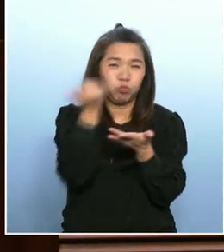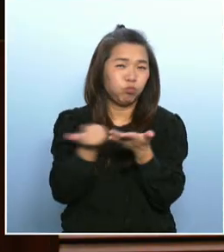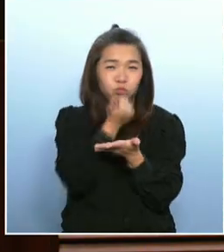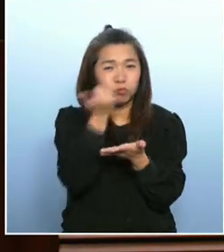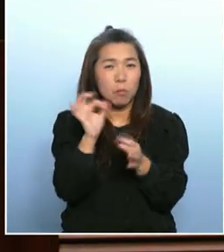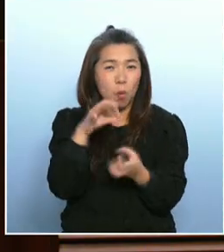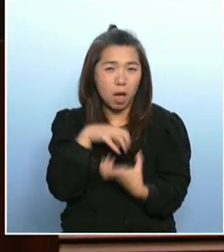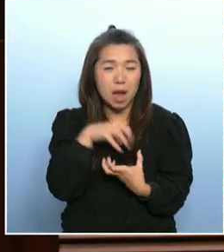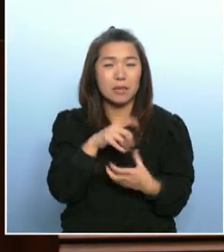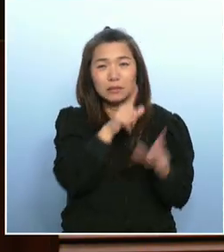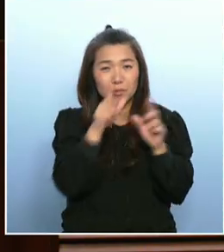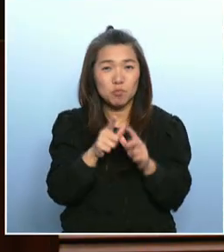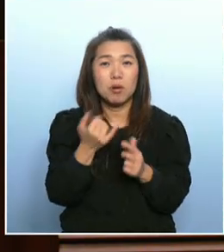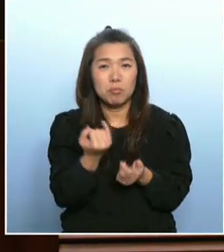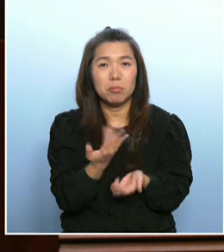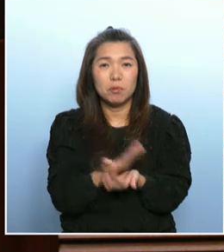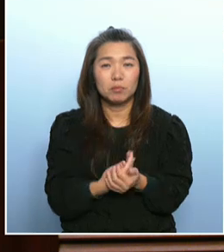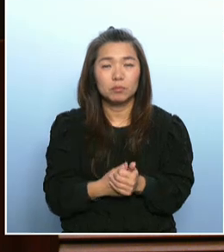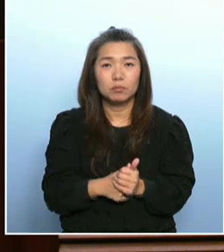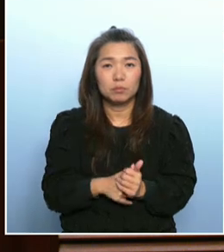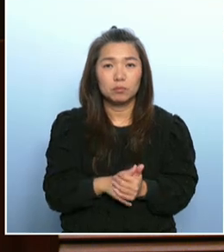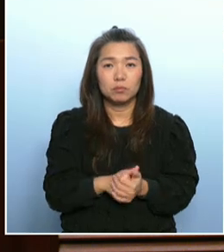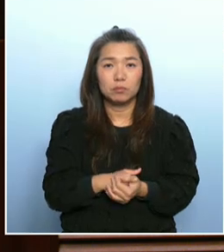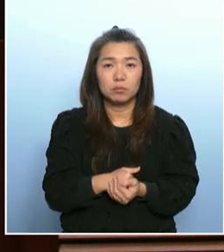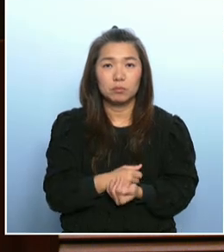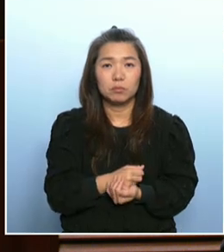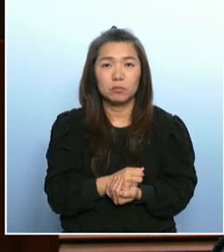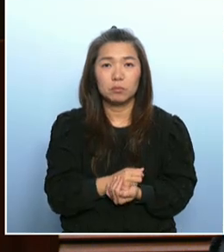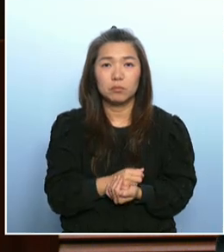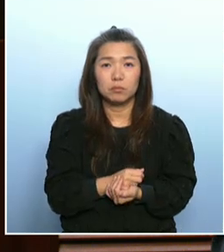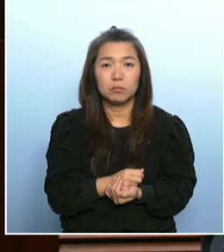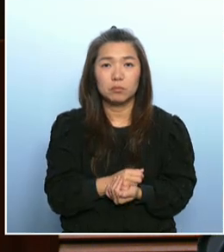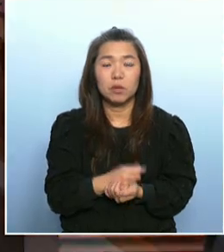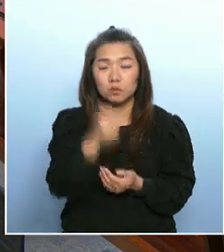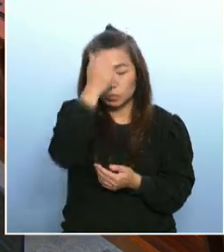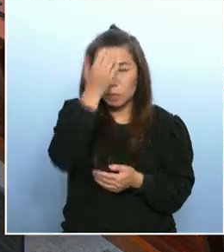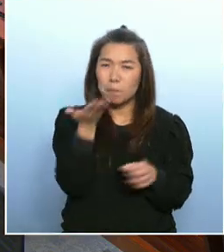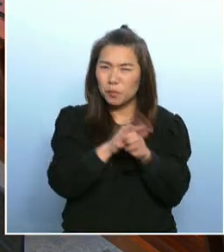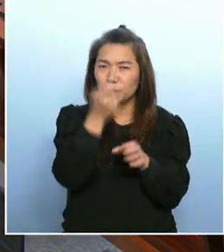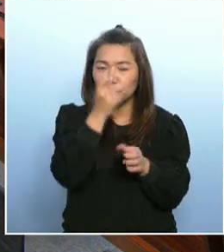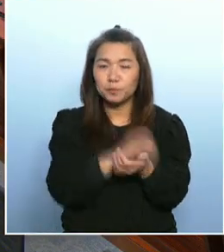Please look at whether the carers who receive CSSA